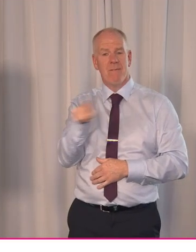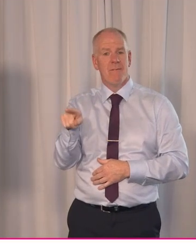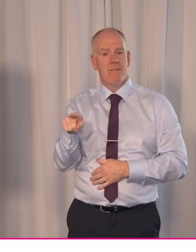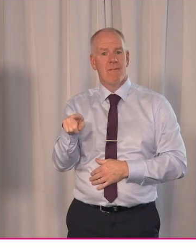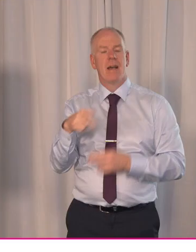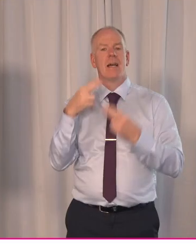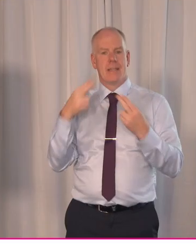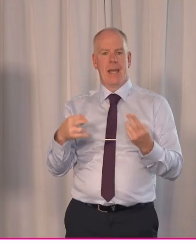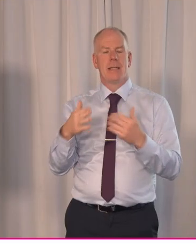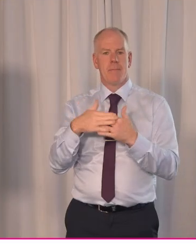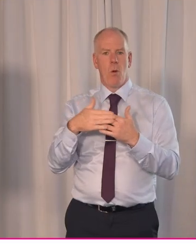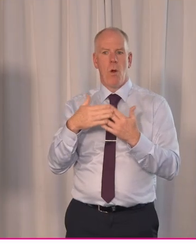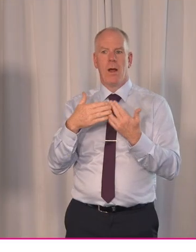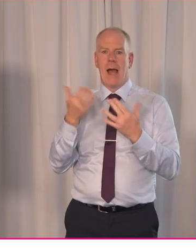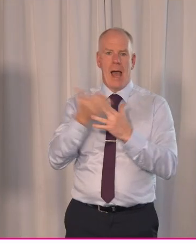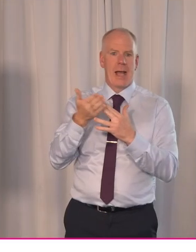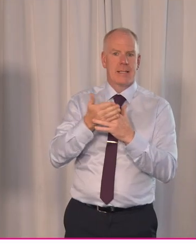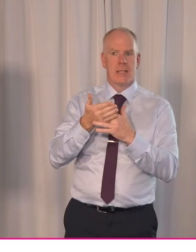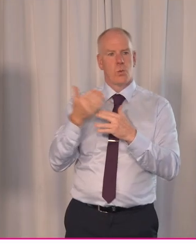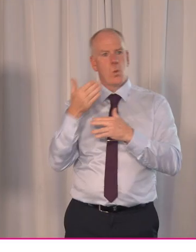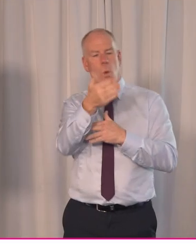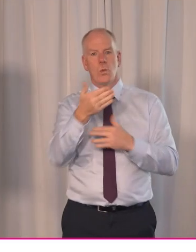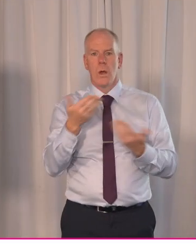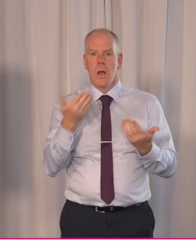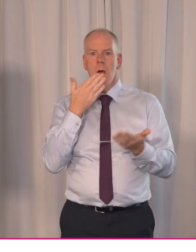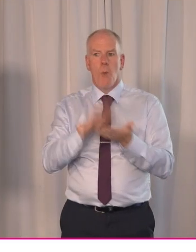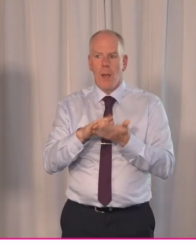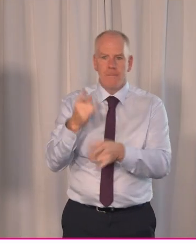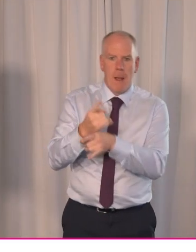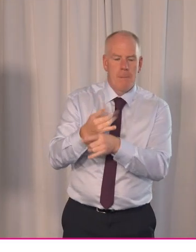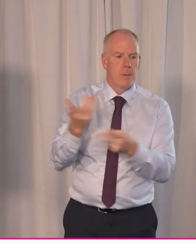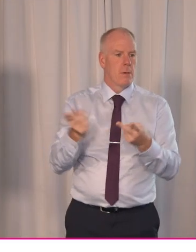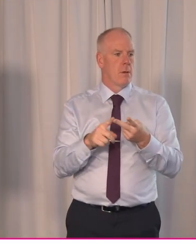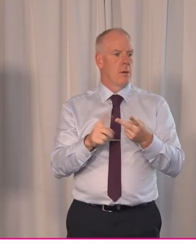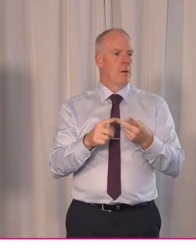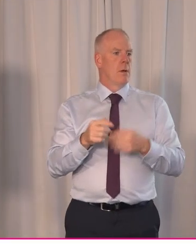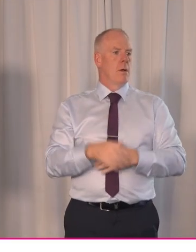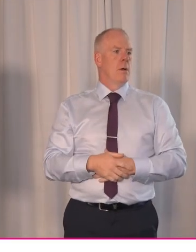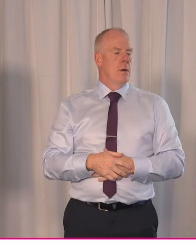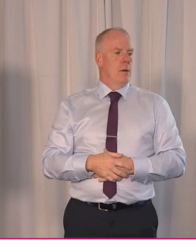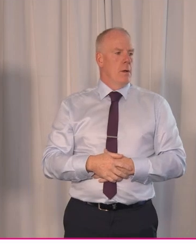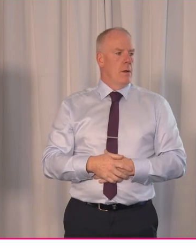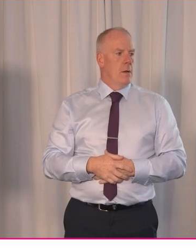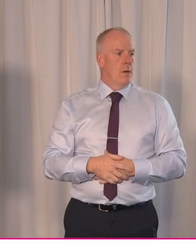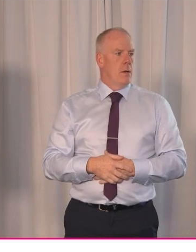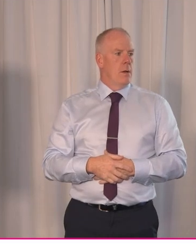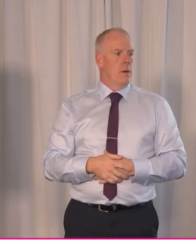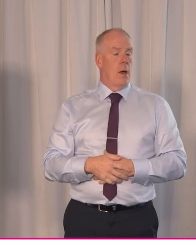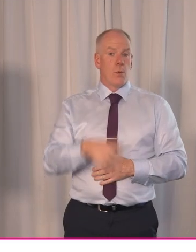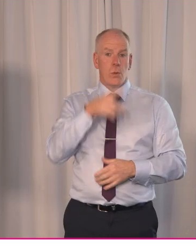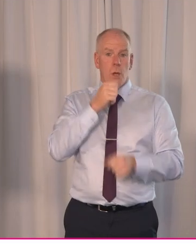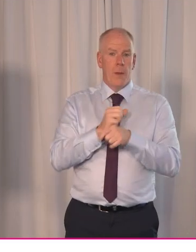need support to access healthcare appointments, you know, and we talked about